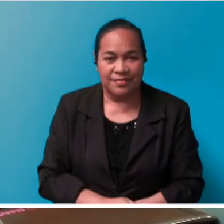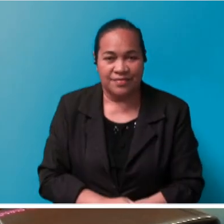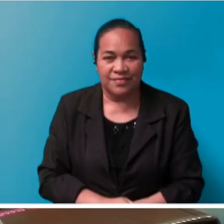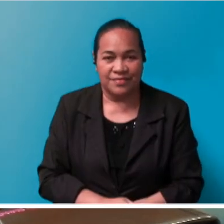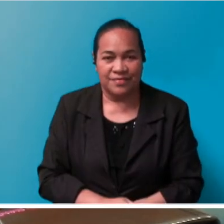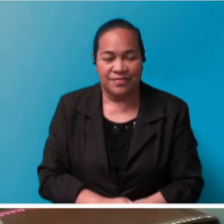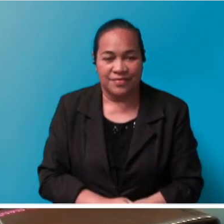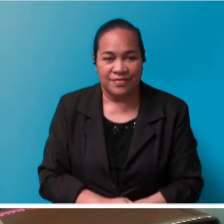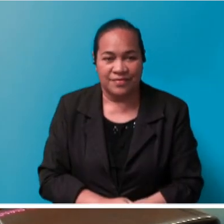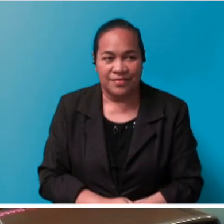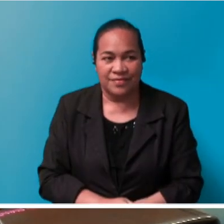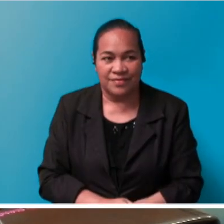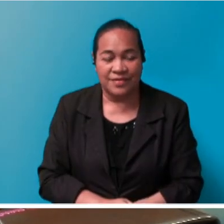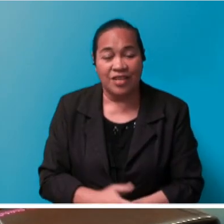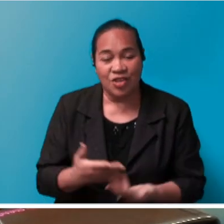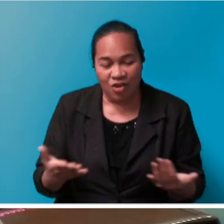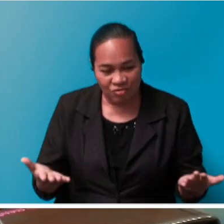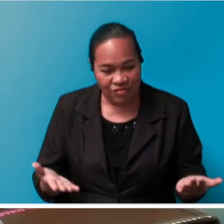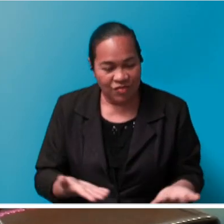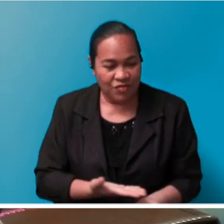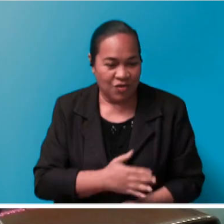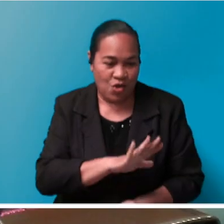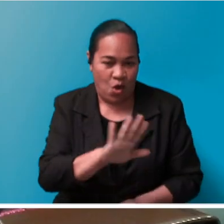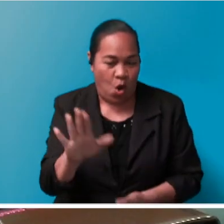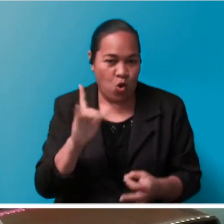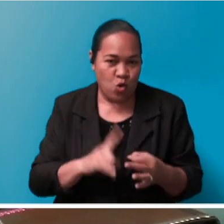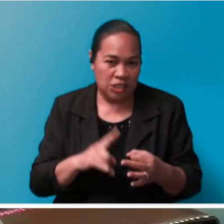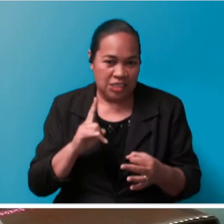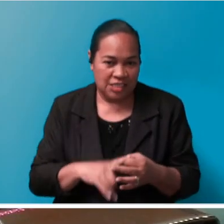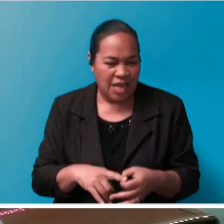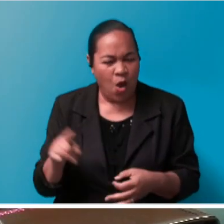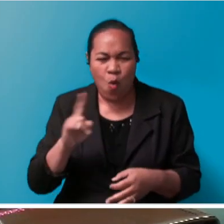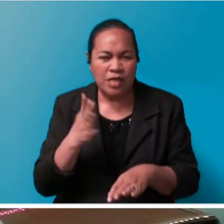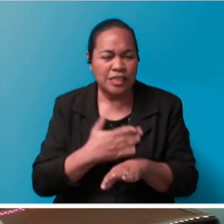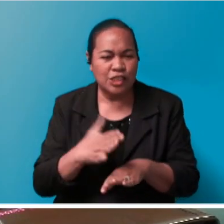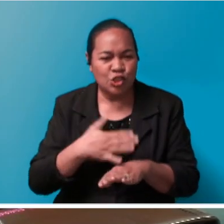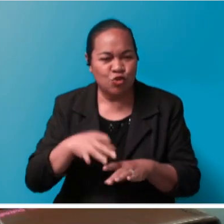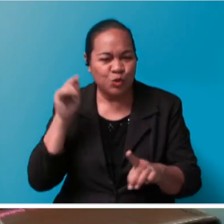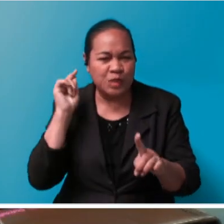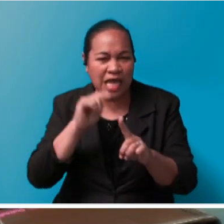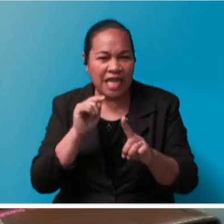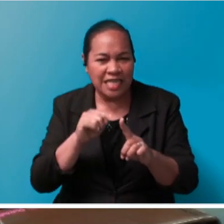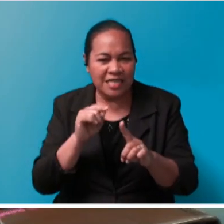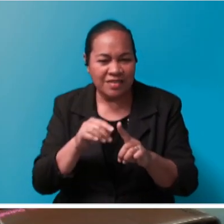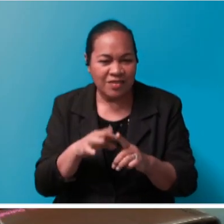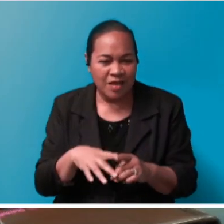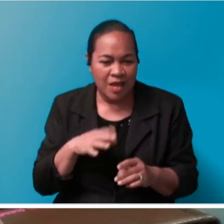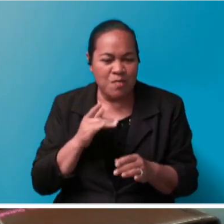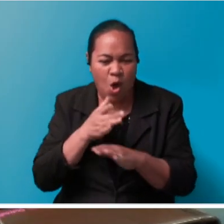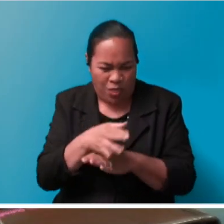So coming to Honorable Mara's question, what new targeted fiscal measures beyond the general